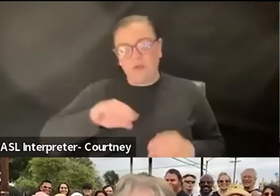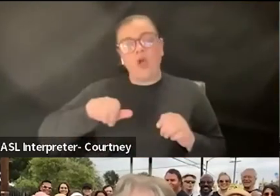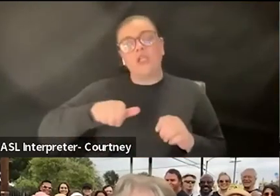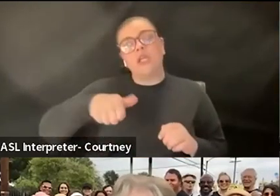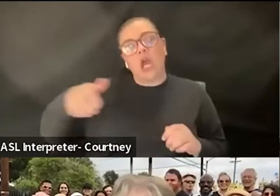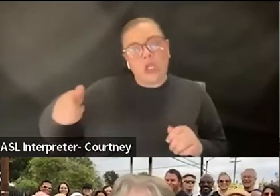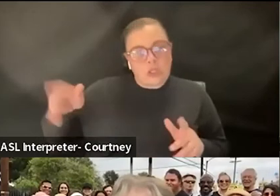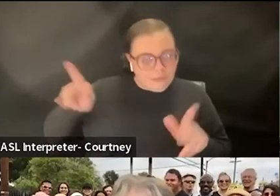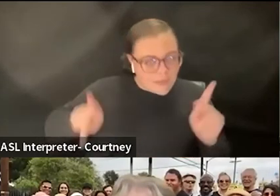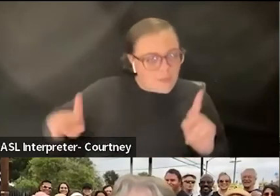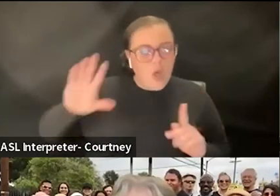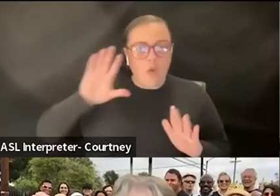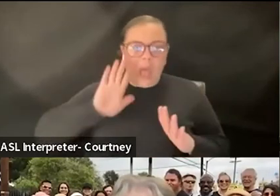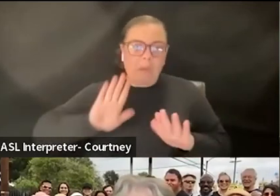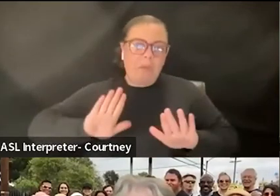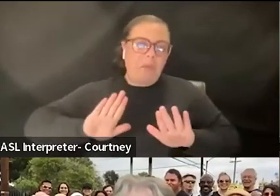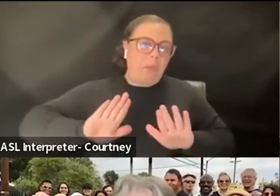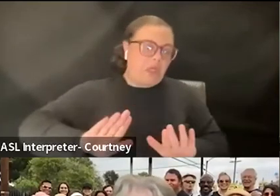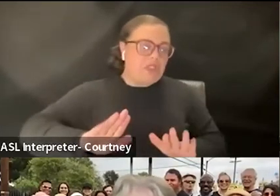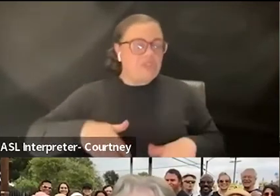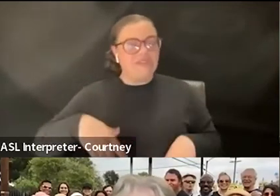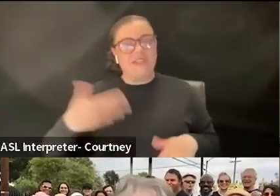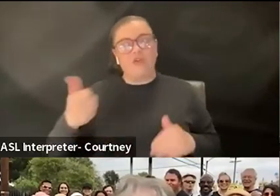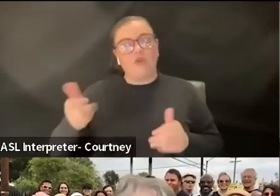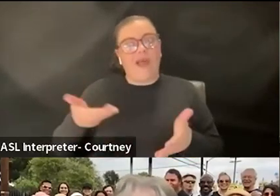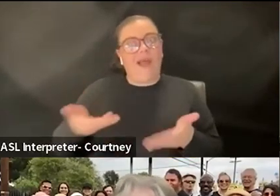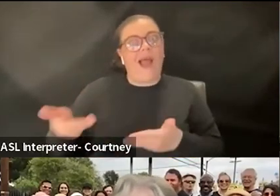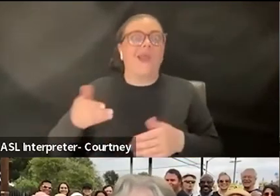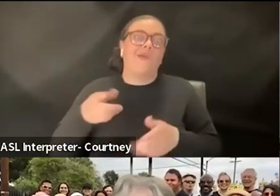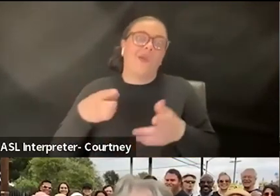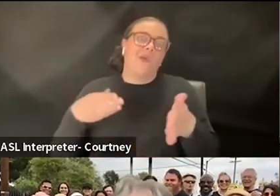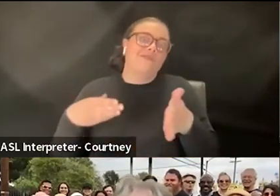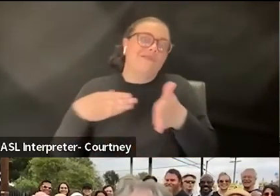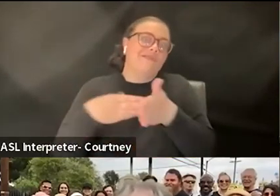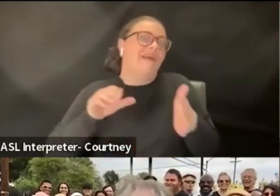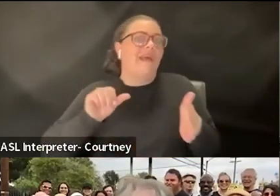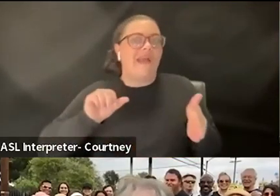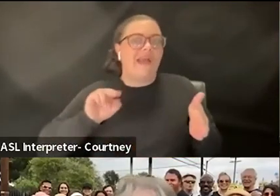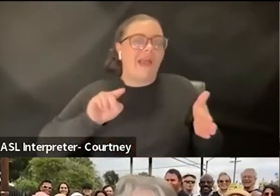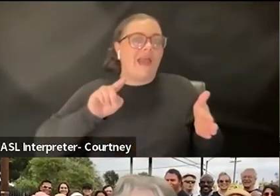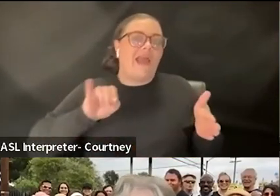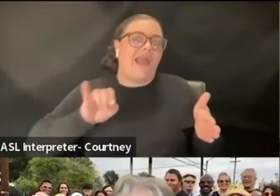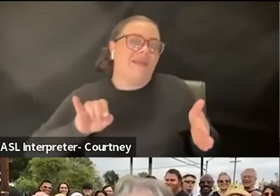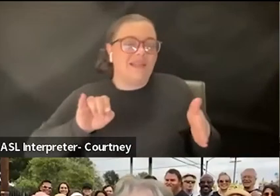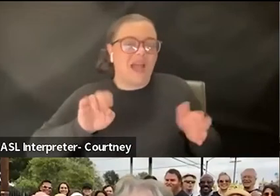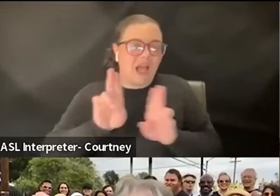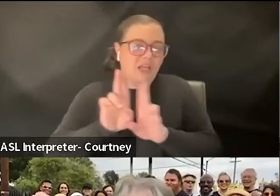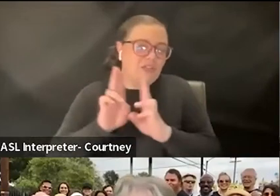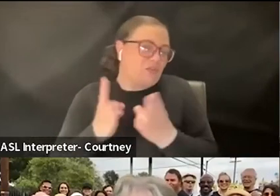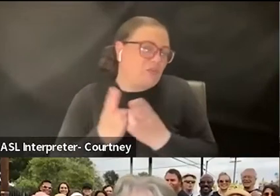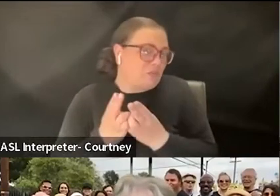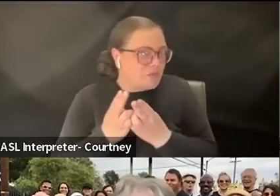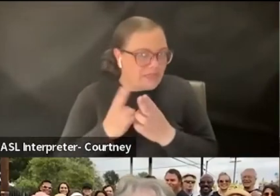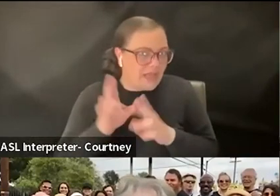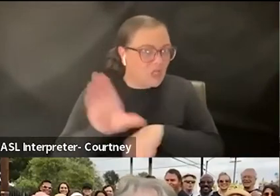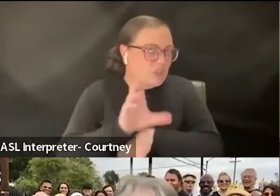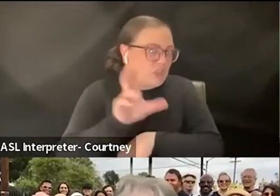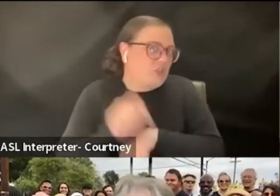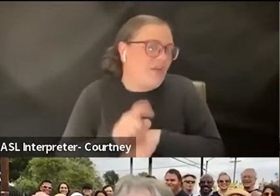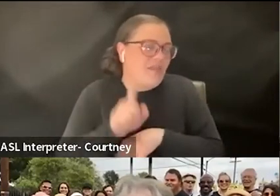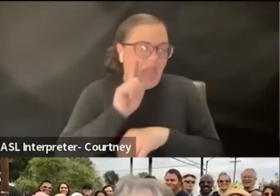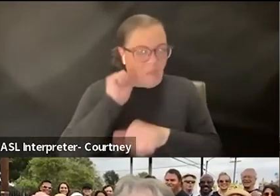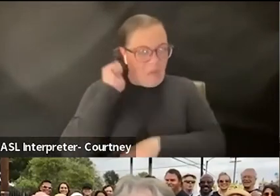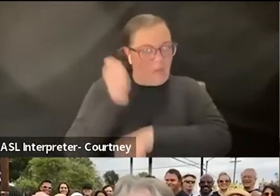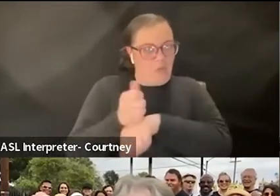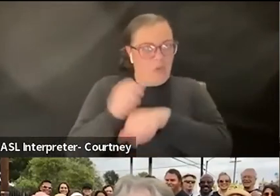hire, you know, consultants that are anti-union. They're going to show you anti-union stuff in the break room and put up flyers and all this stuff and